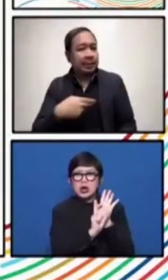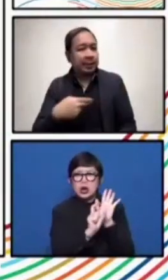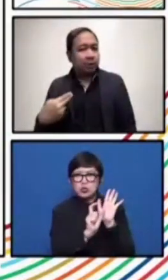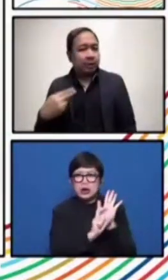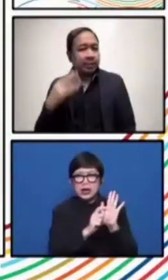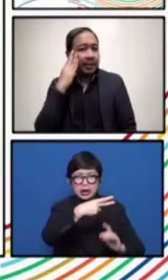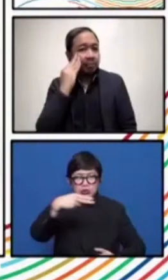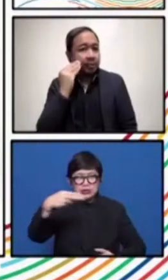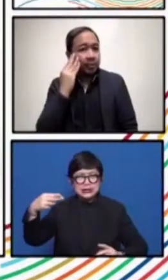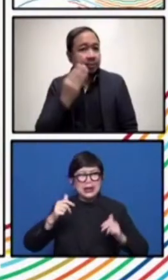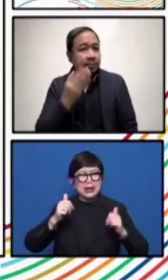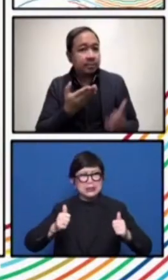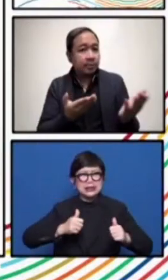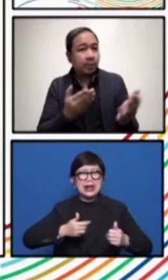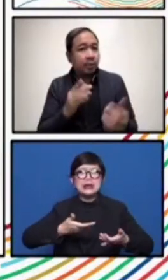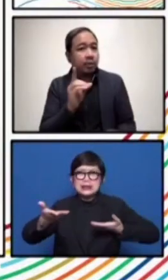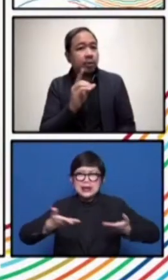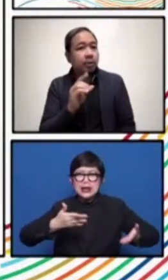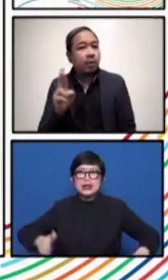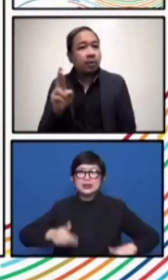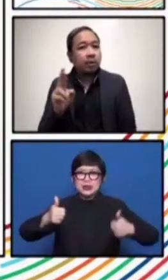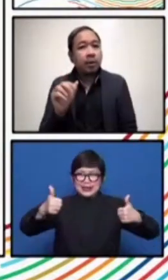overview Dr